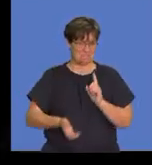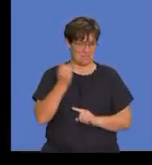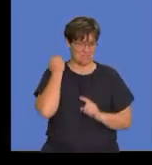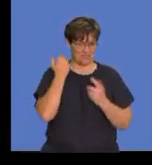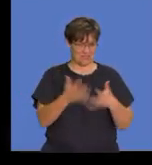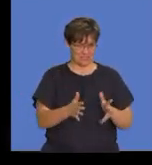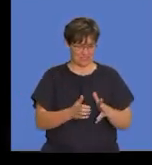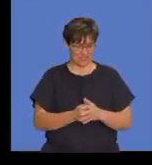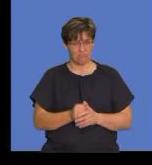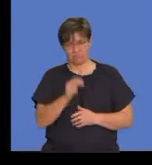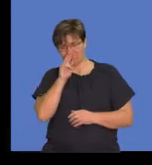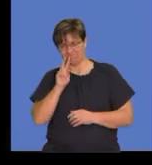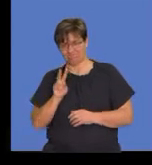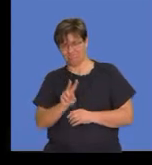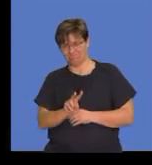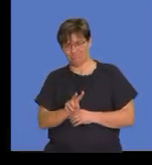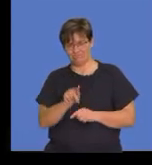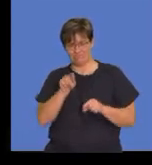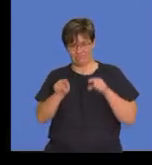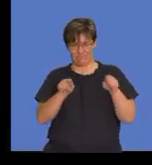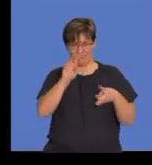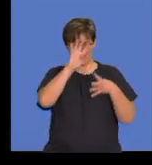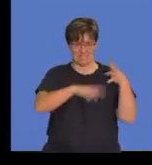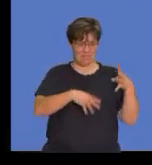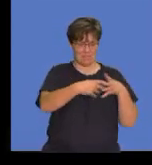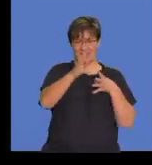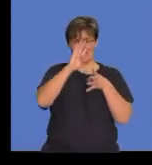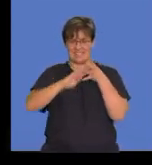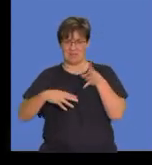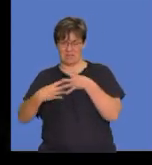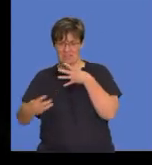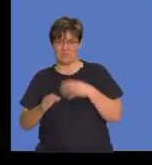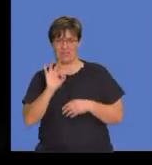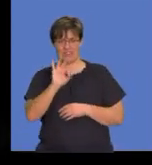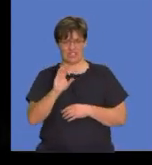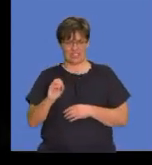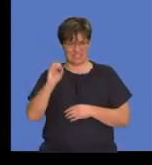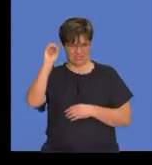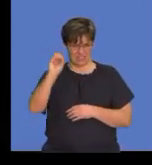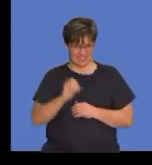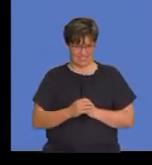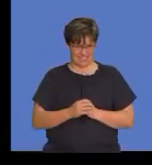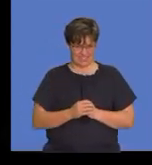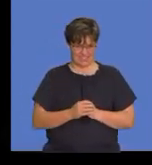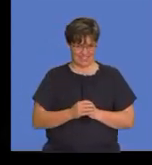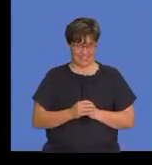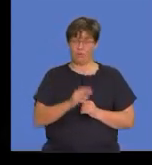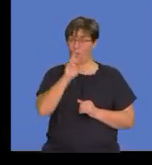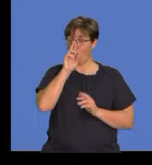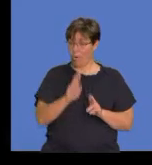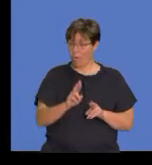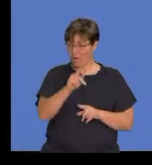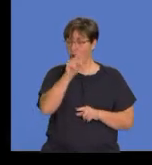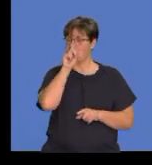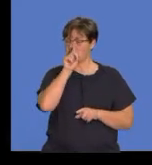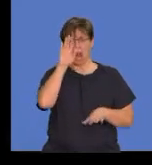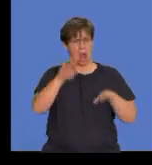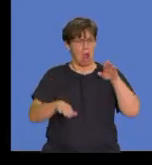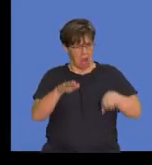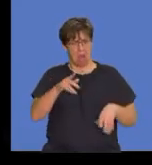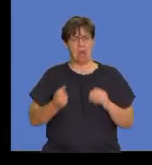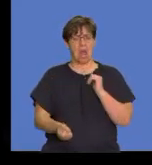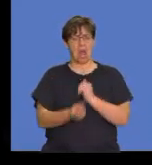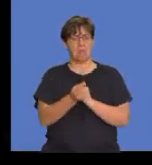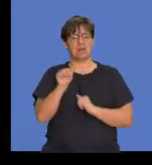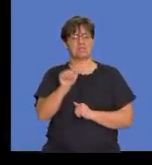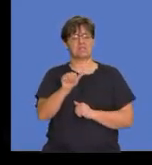we came to when we were looking at those 2 tables of mine with 30 degrees. And I hope you also maybe saw the same